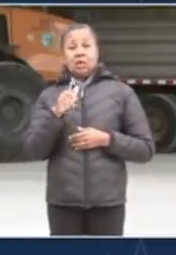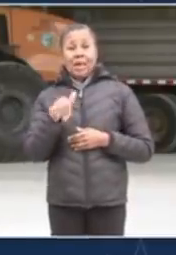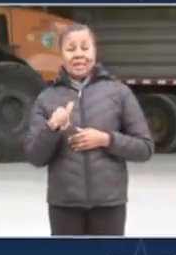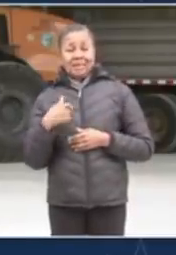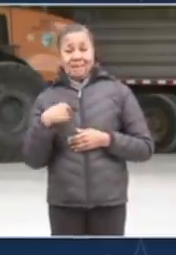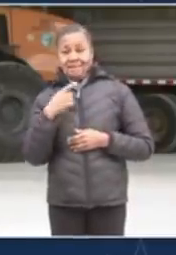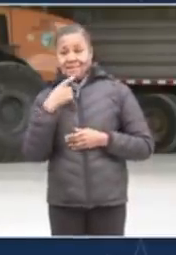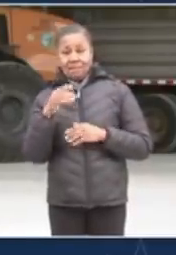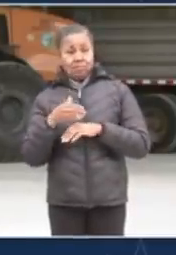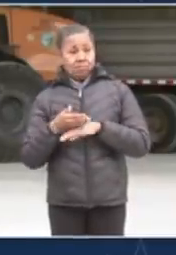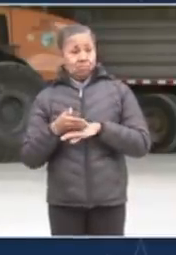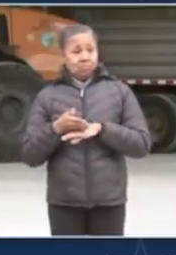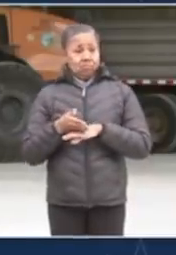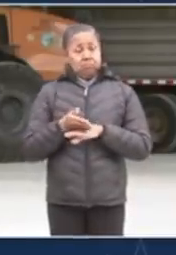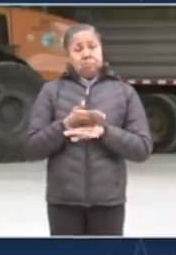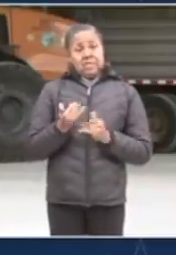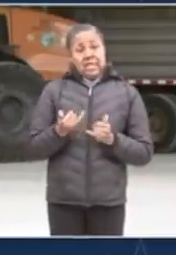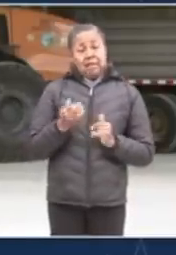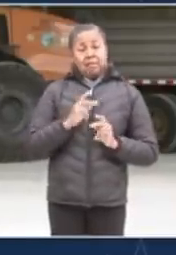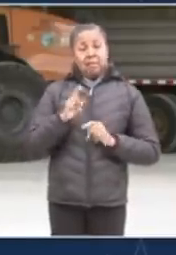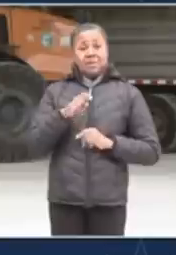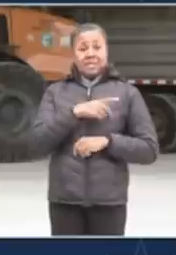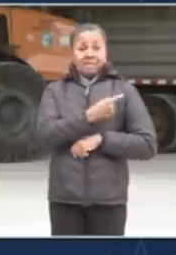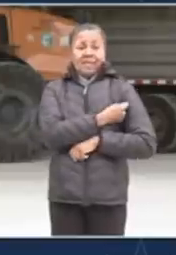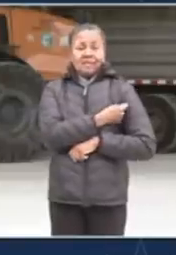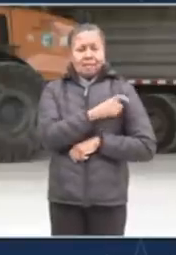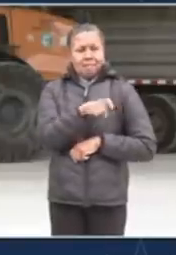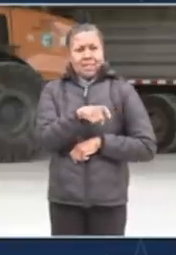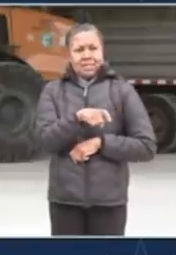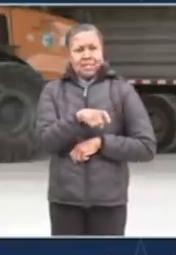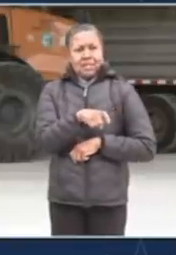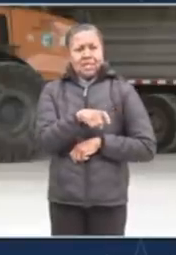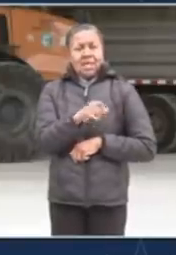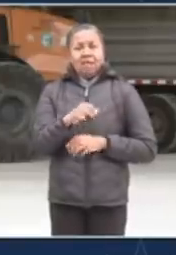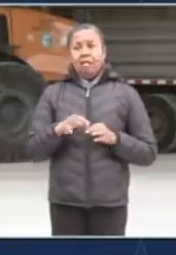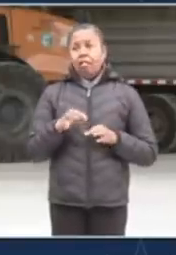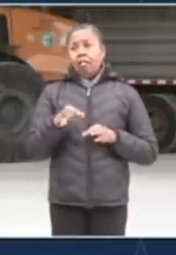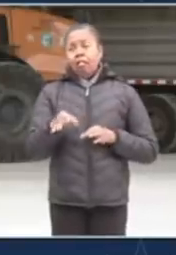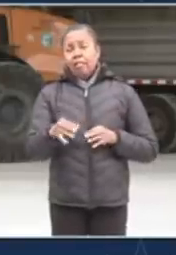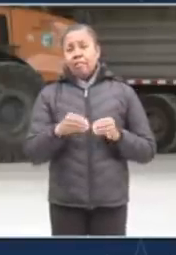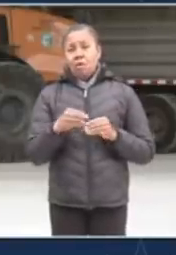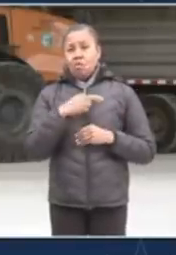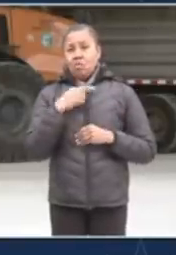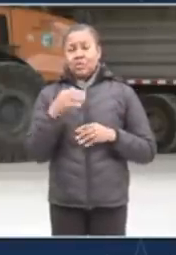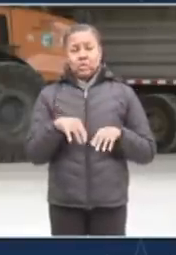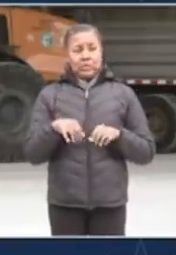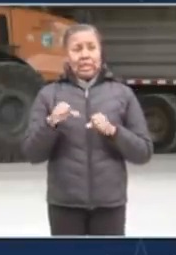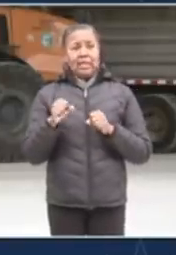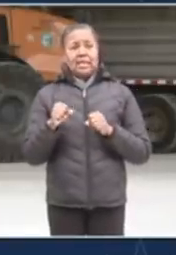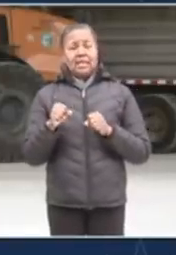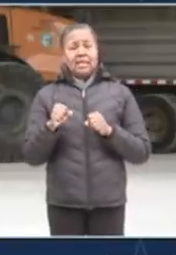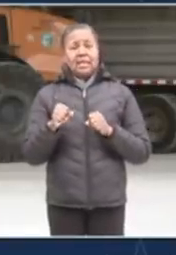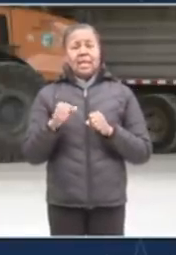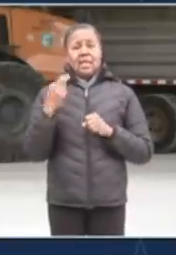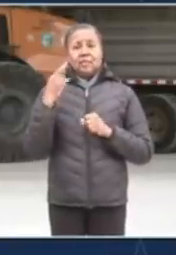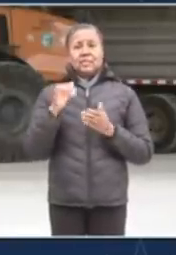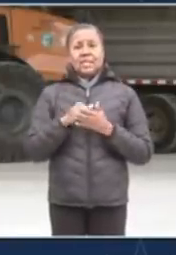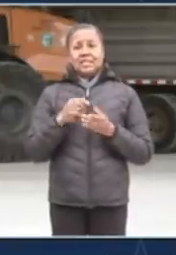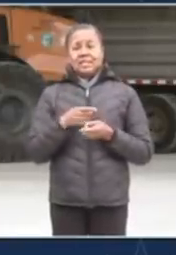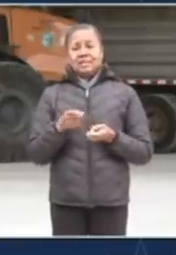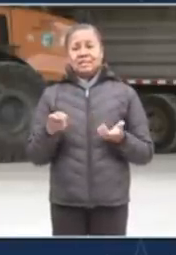I said earlier today, people have to get vaccinated. The longer you wait, the more risk you're taking, and the reason that